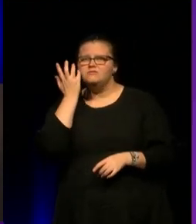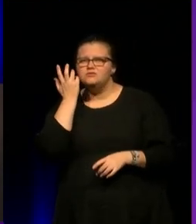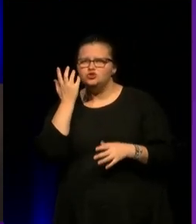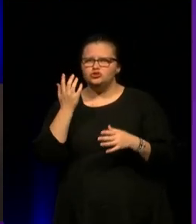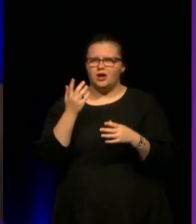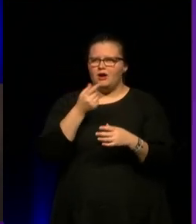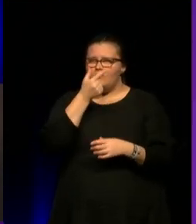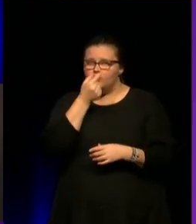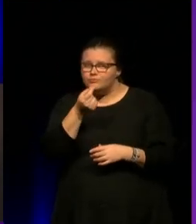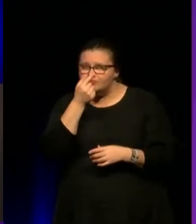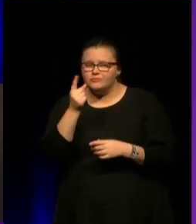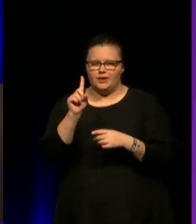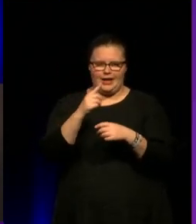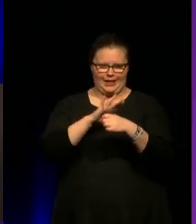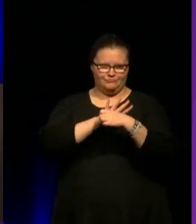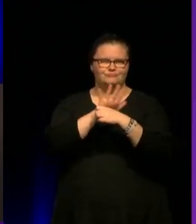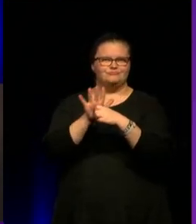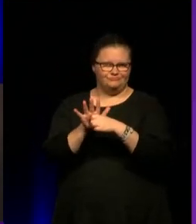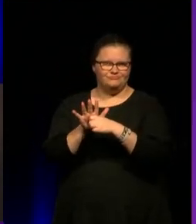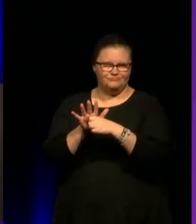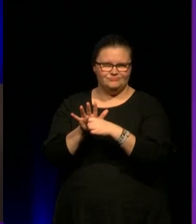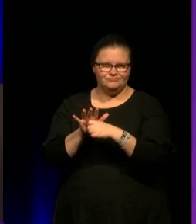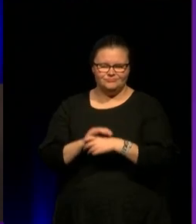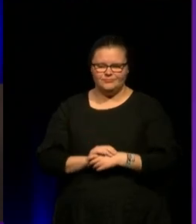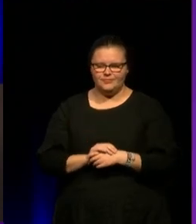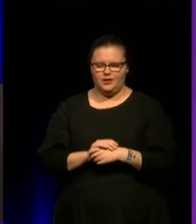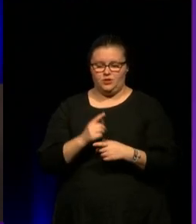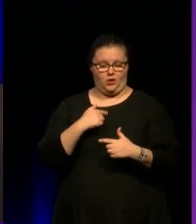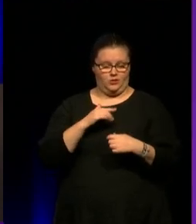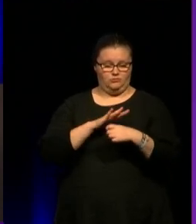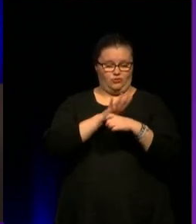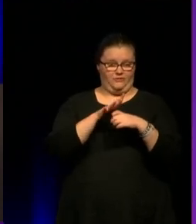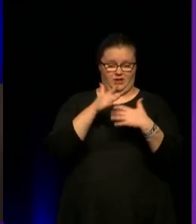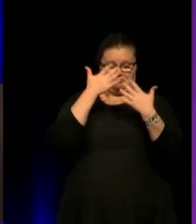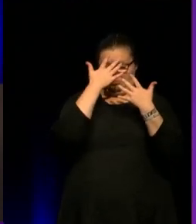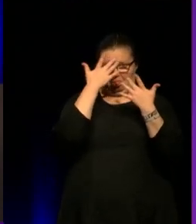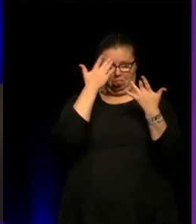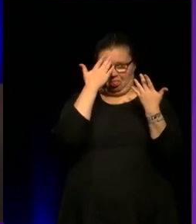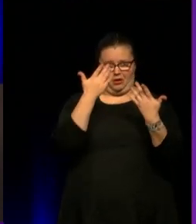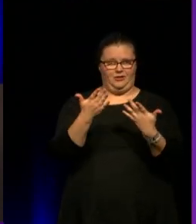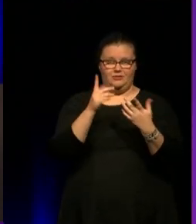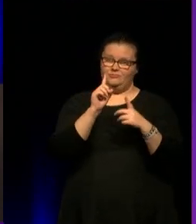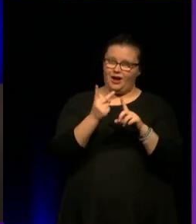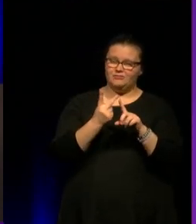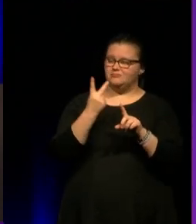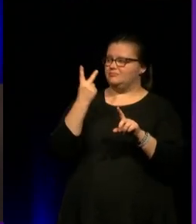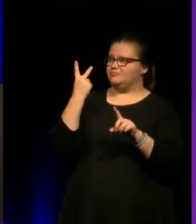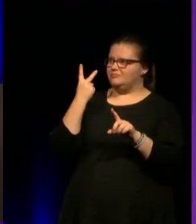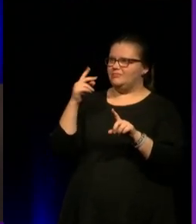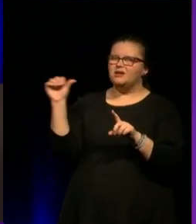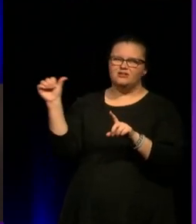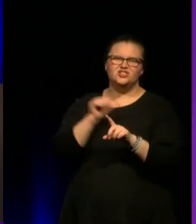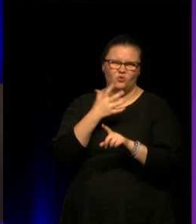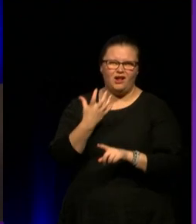influenza and coronavirus. Whilst I didn't really see the coronavirus pandemic coming, with the value of hindsight, we probably should